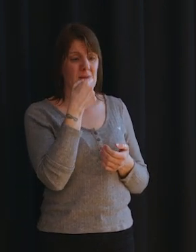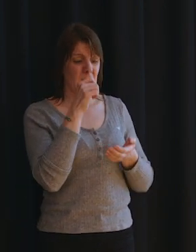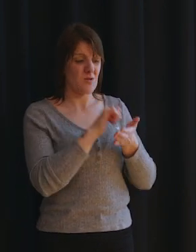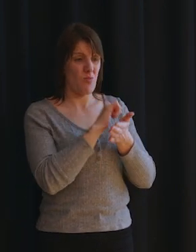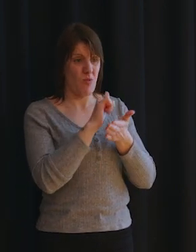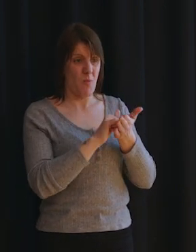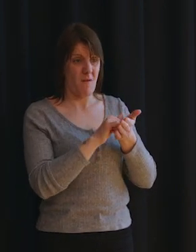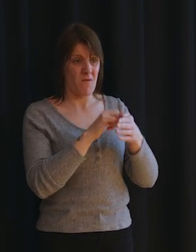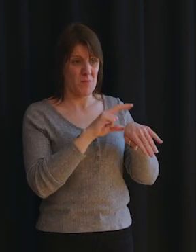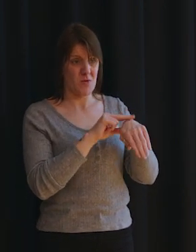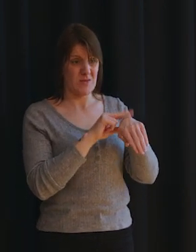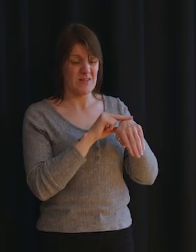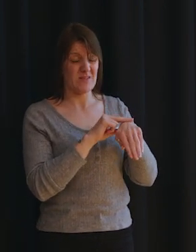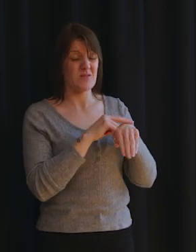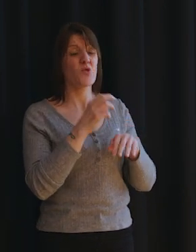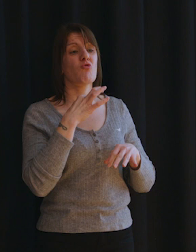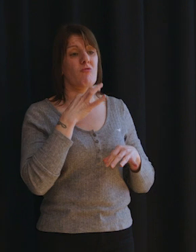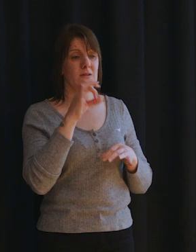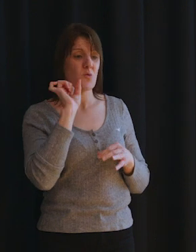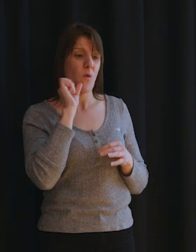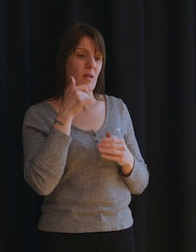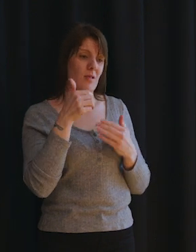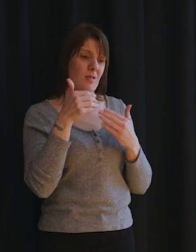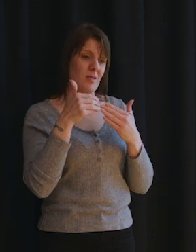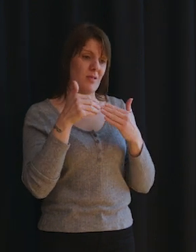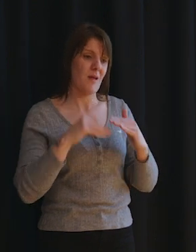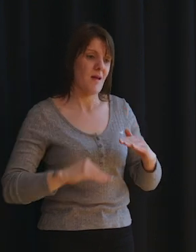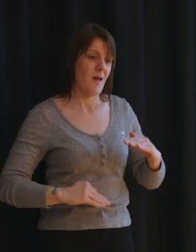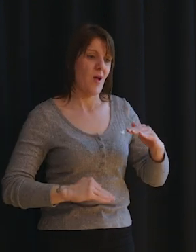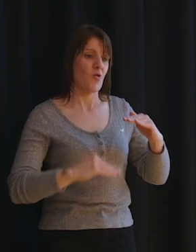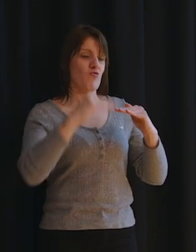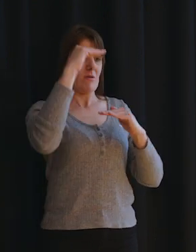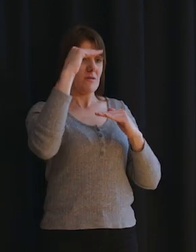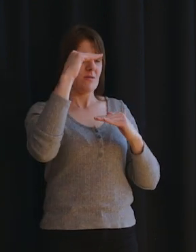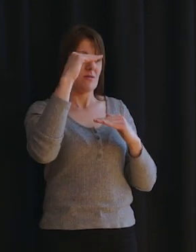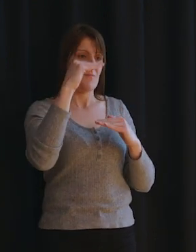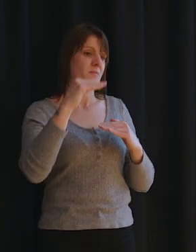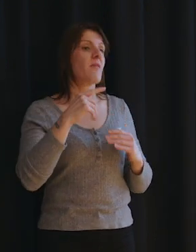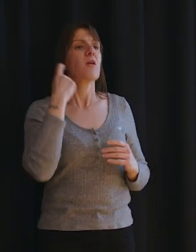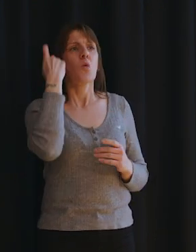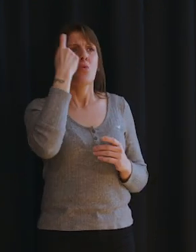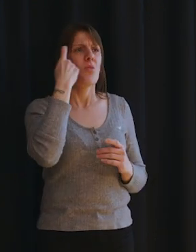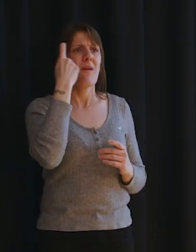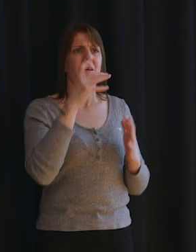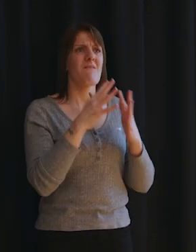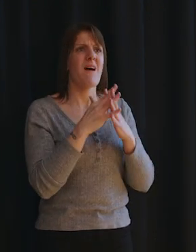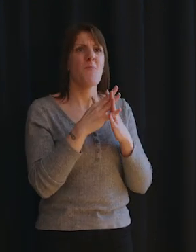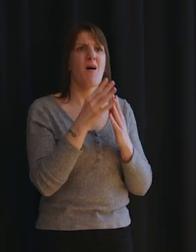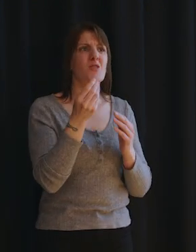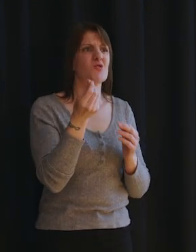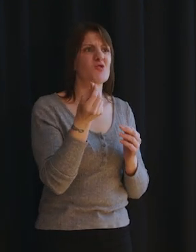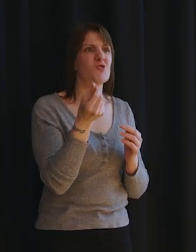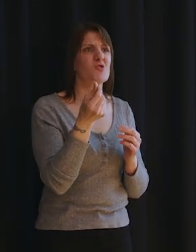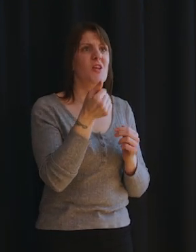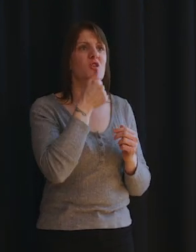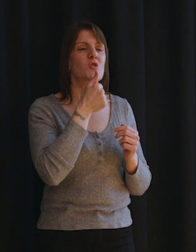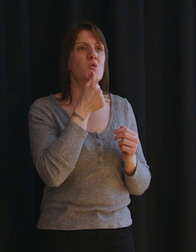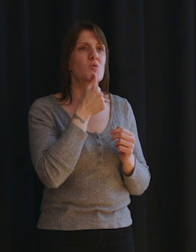medication, kind of the risks increase, okay, because they're not thinking about how much they should be using. If they're using it